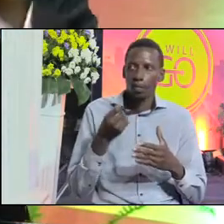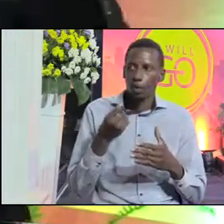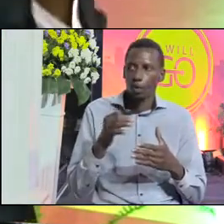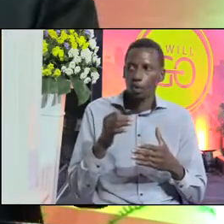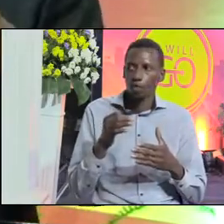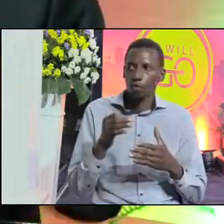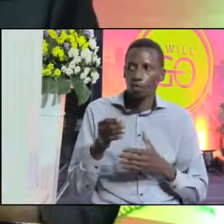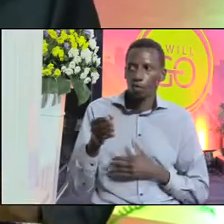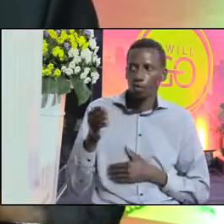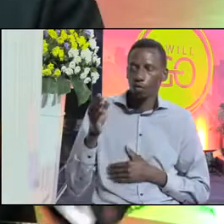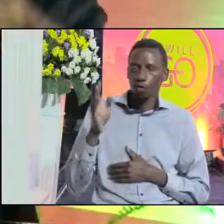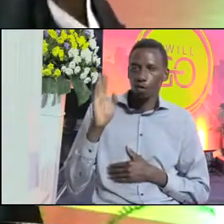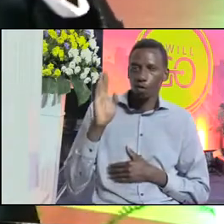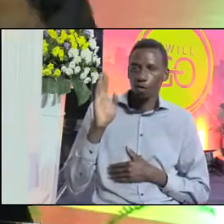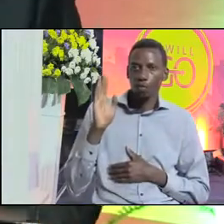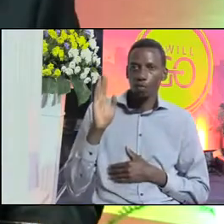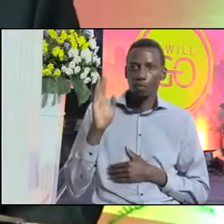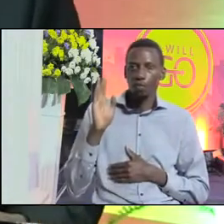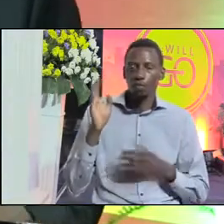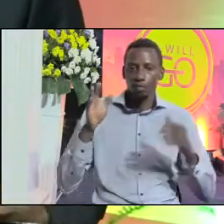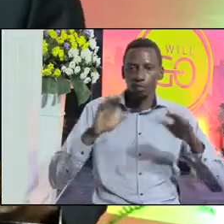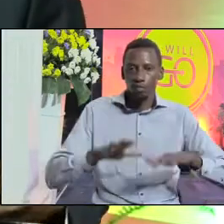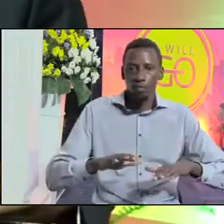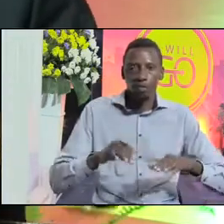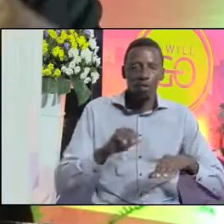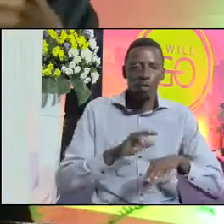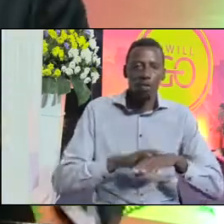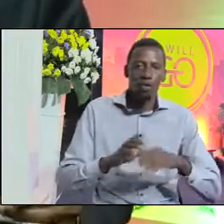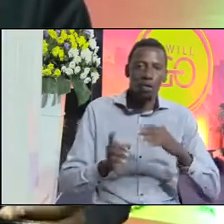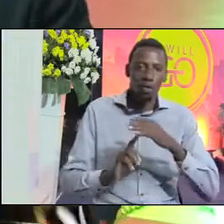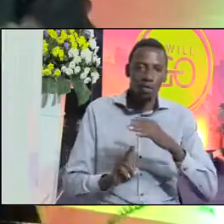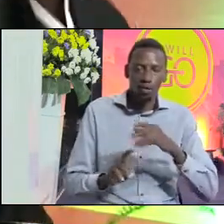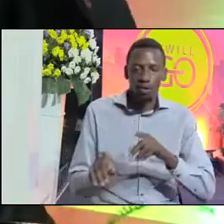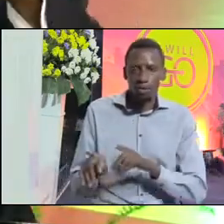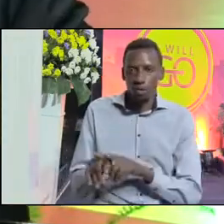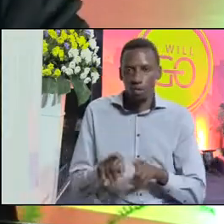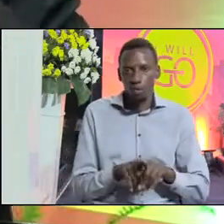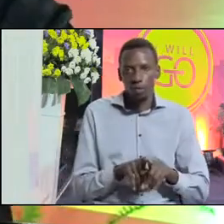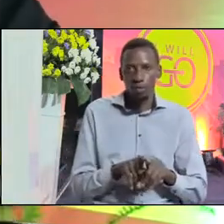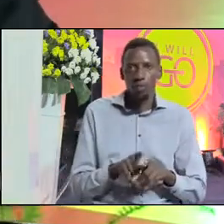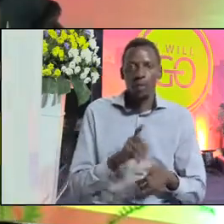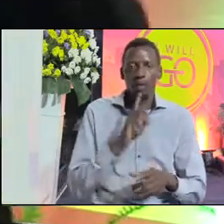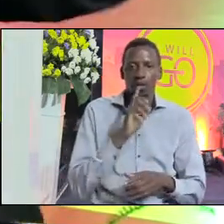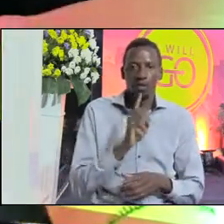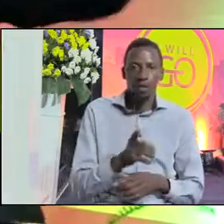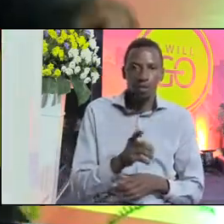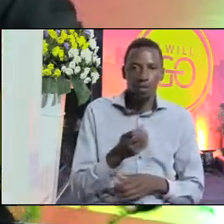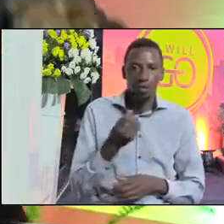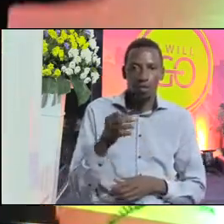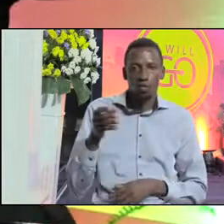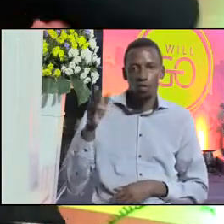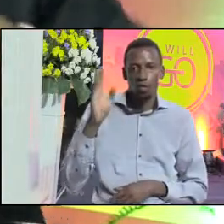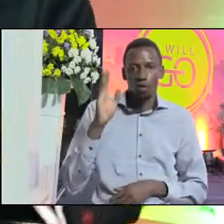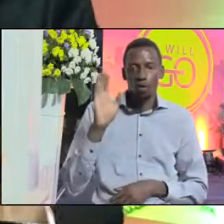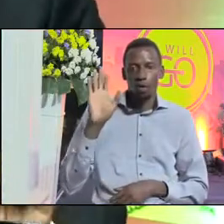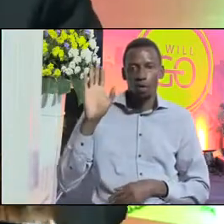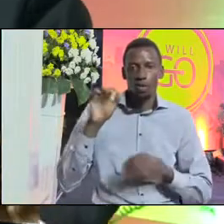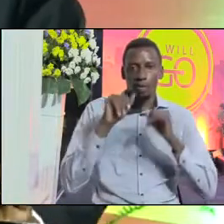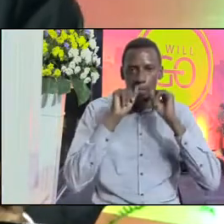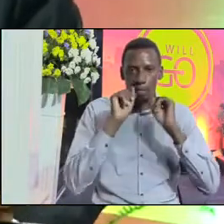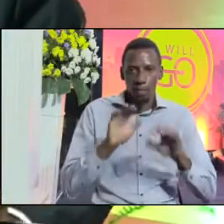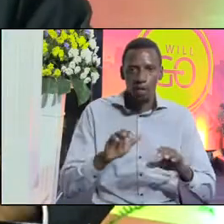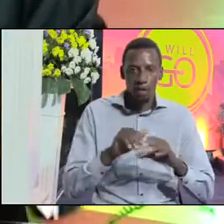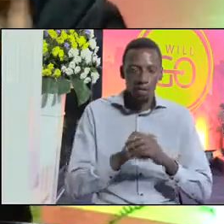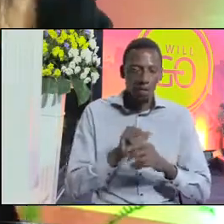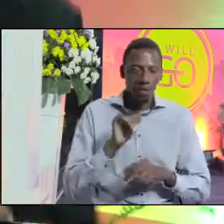of God's benediction upon the ministry as well as the assurance of God's blessing on that